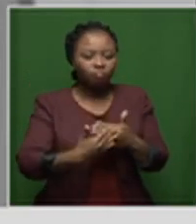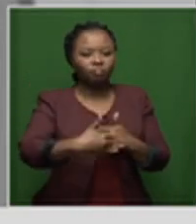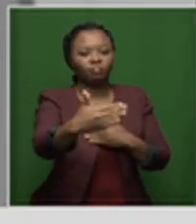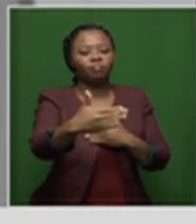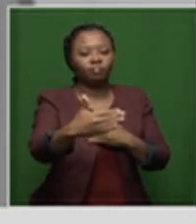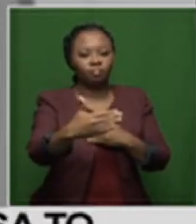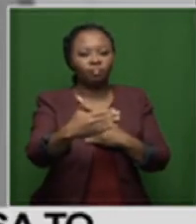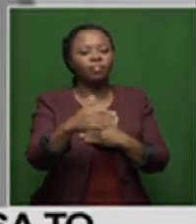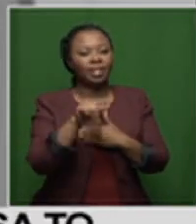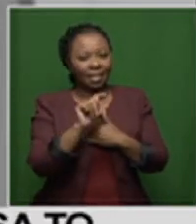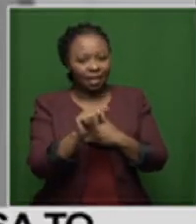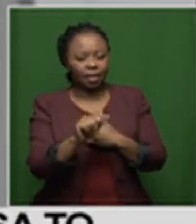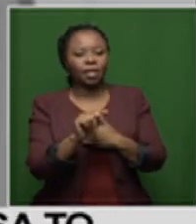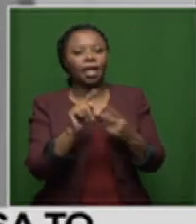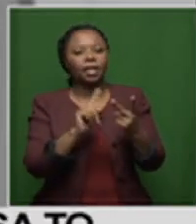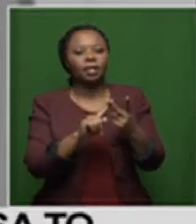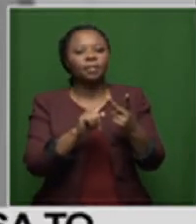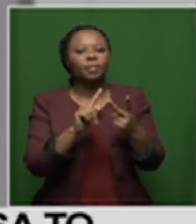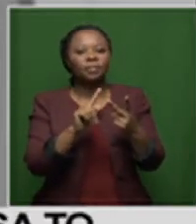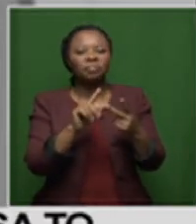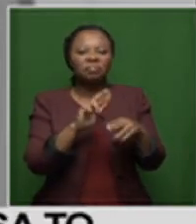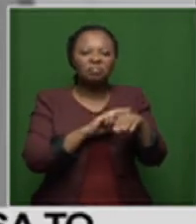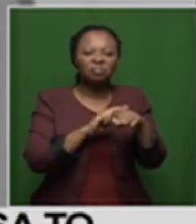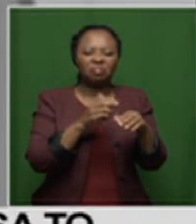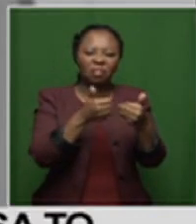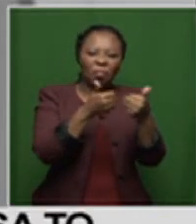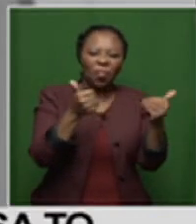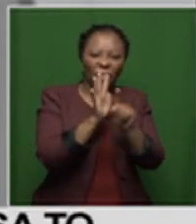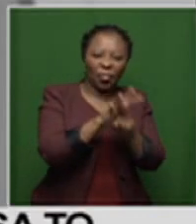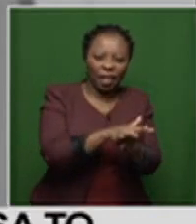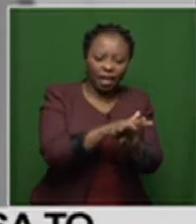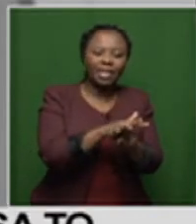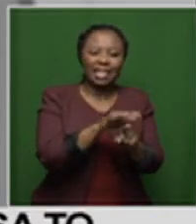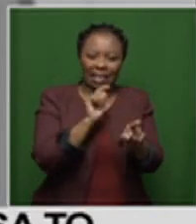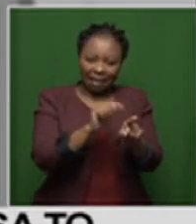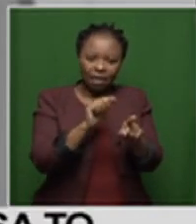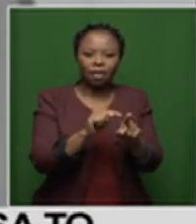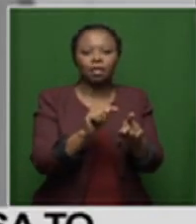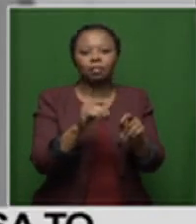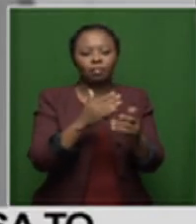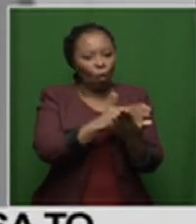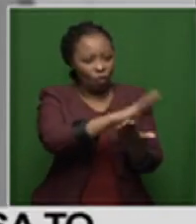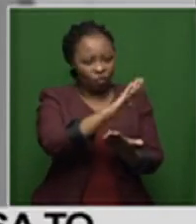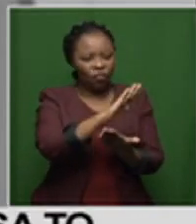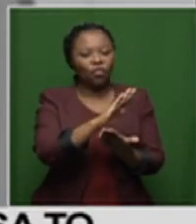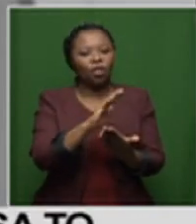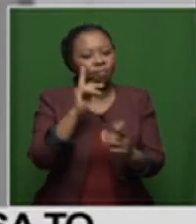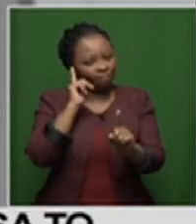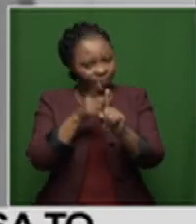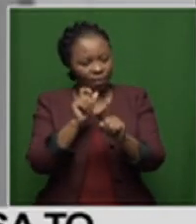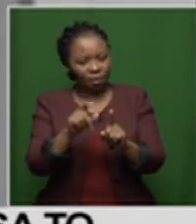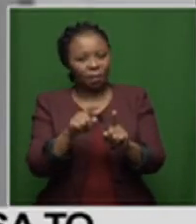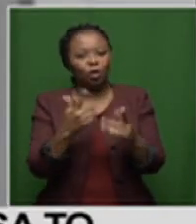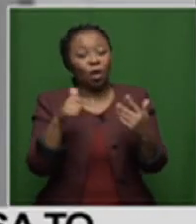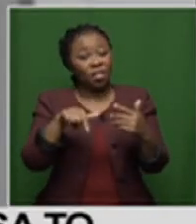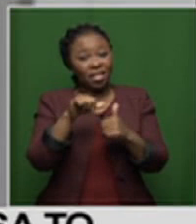most of the trappings of colonialism that has infested African people here and in diaspora. So this